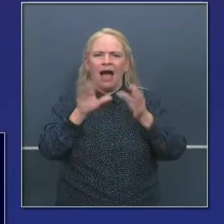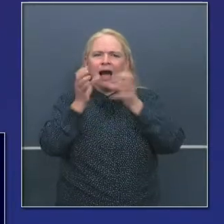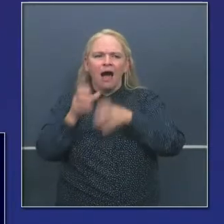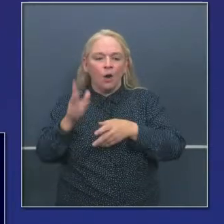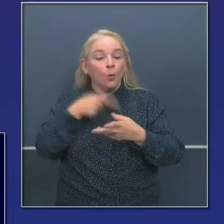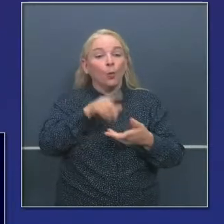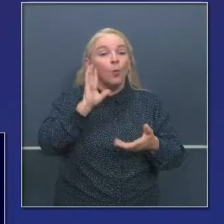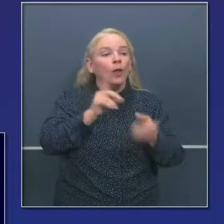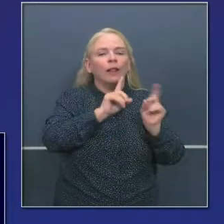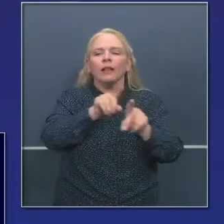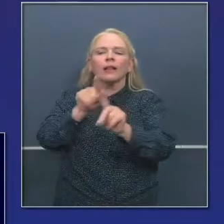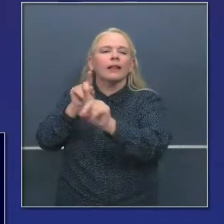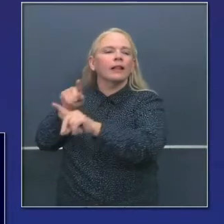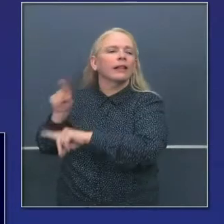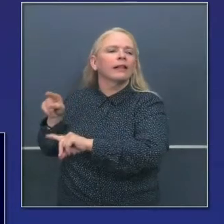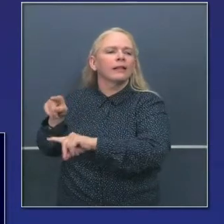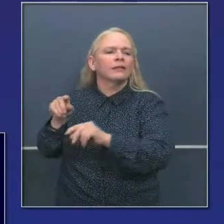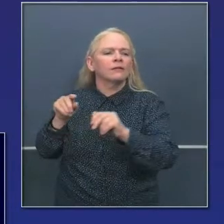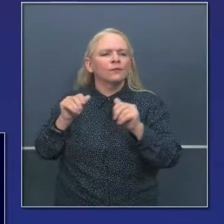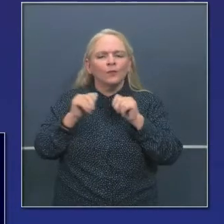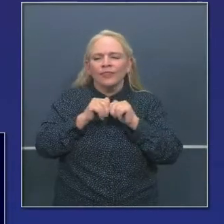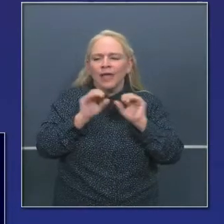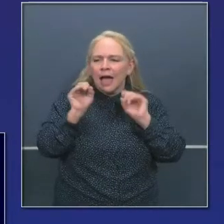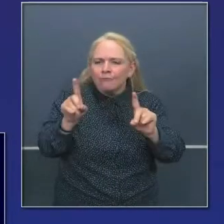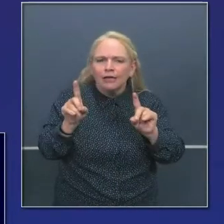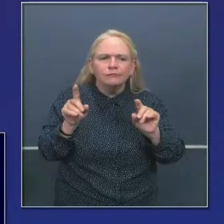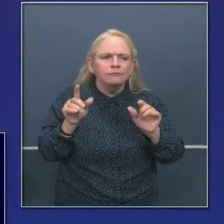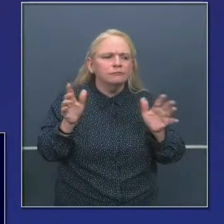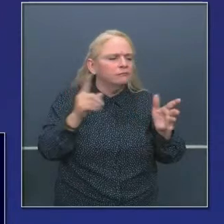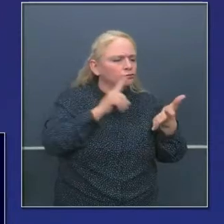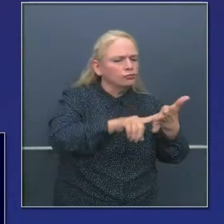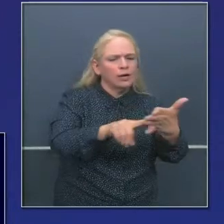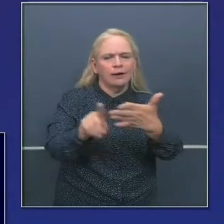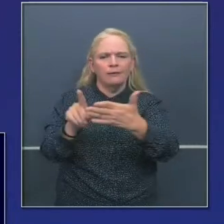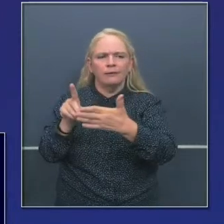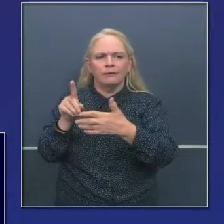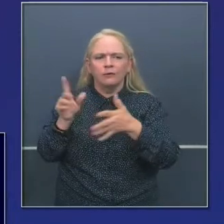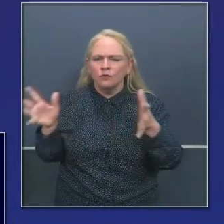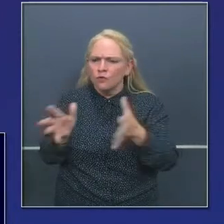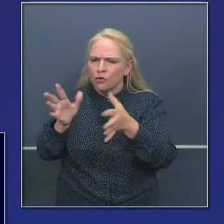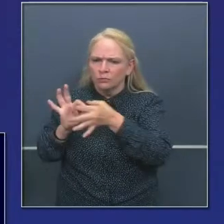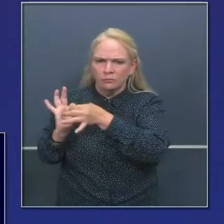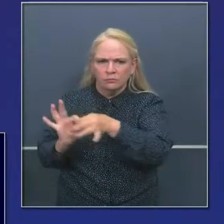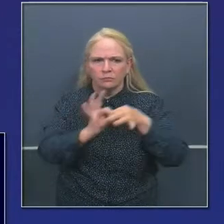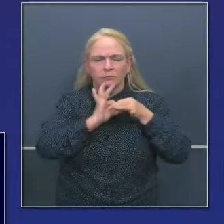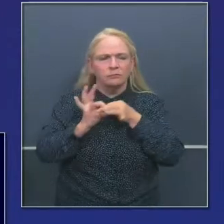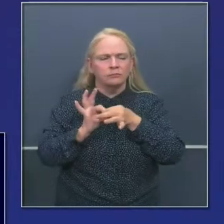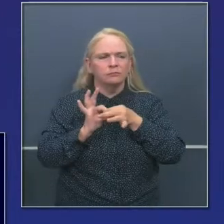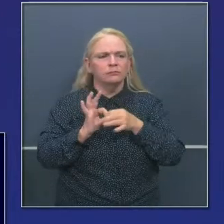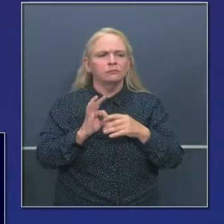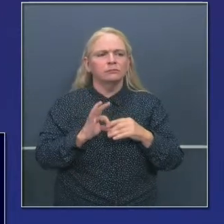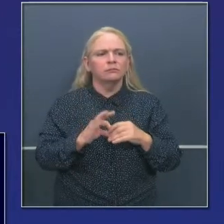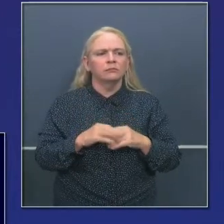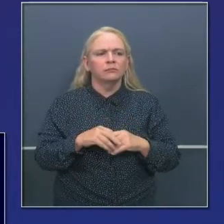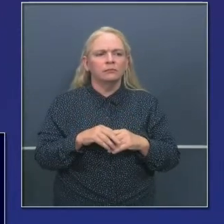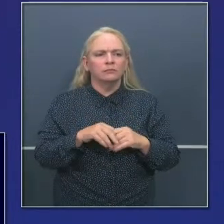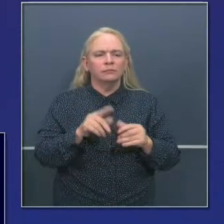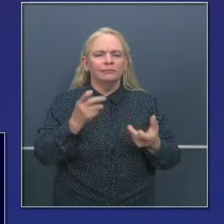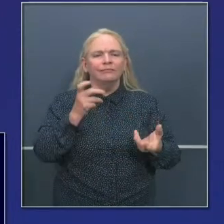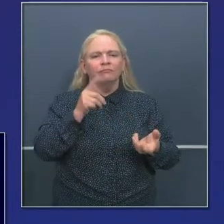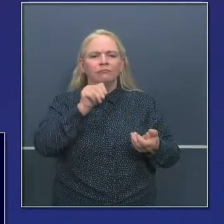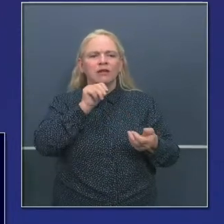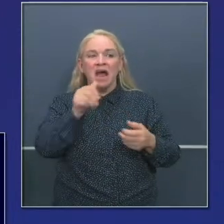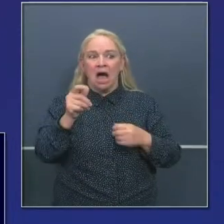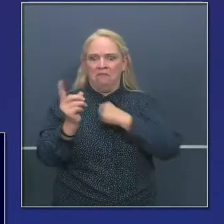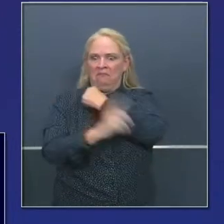spirit of collaboration, spirit of education, spirit of cooperation, and not a punitive frame first, but